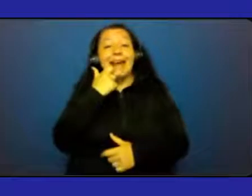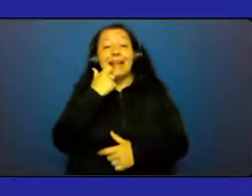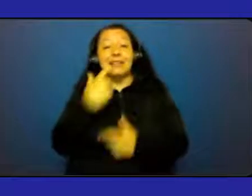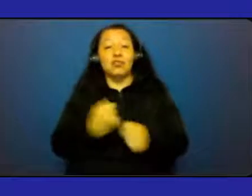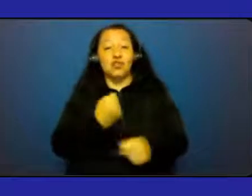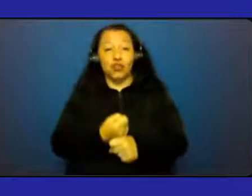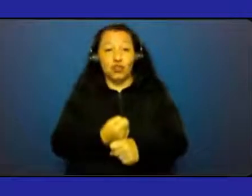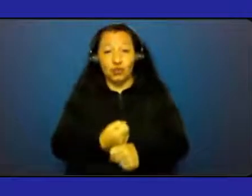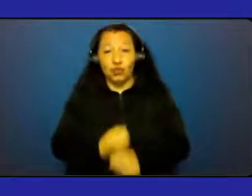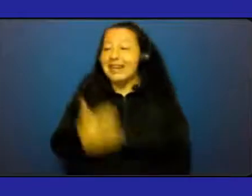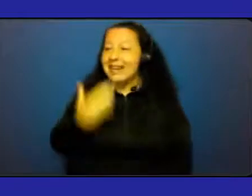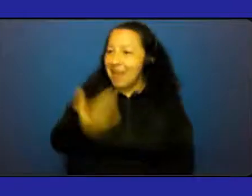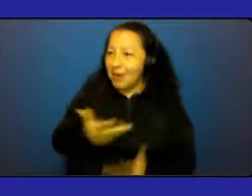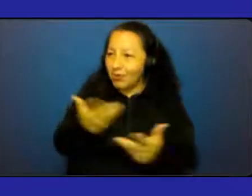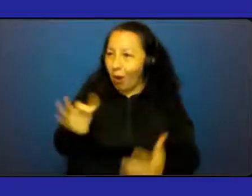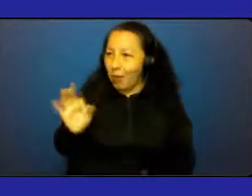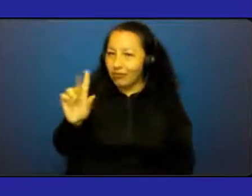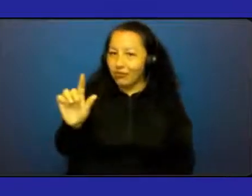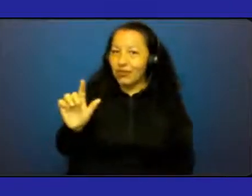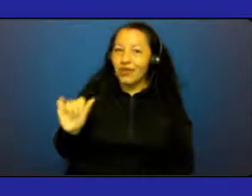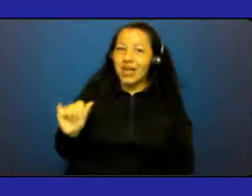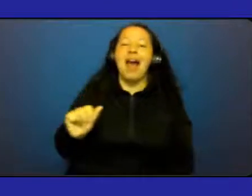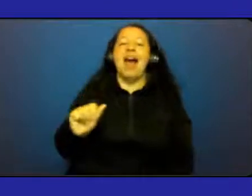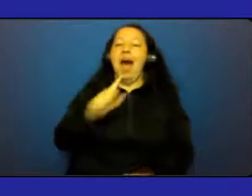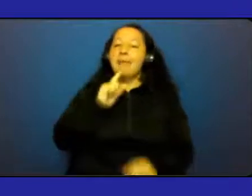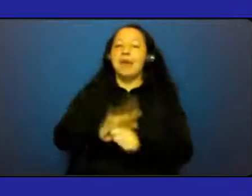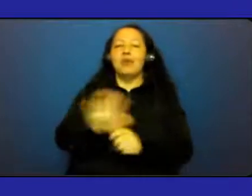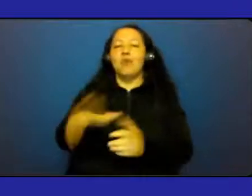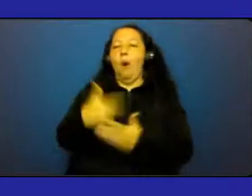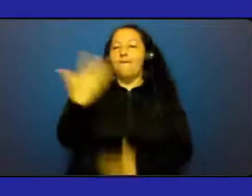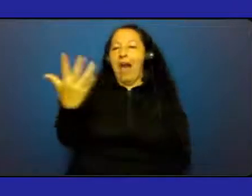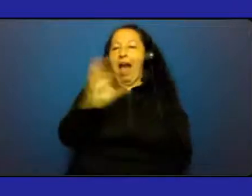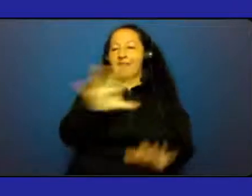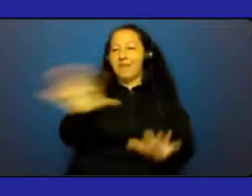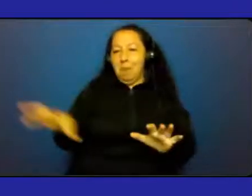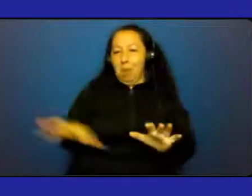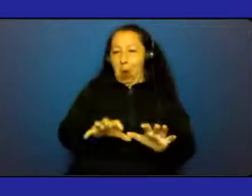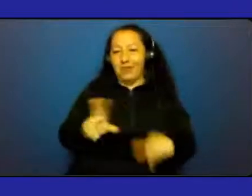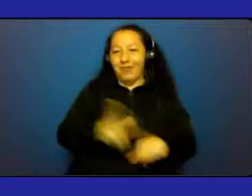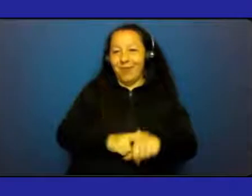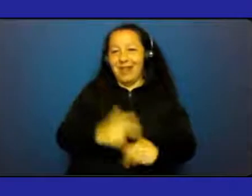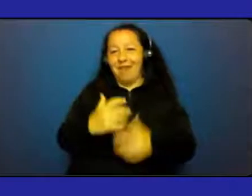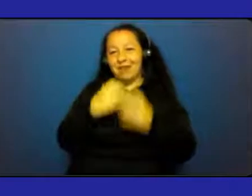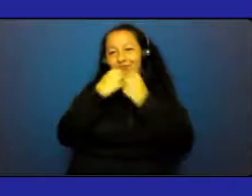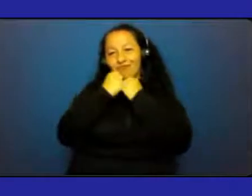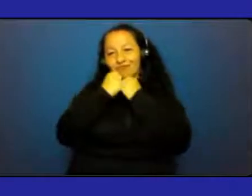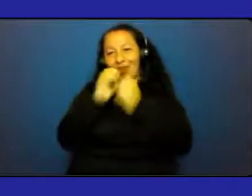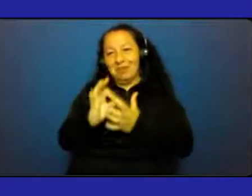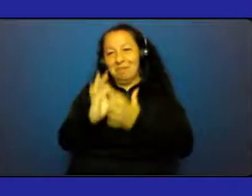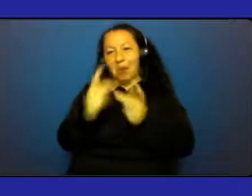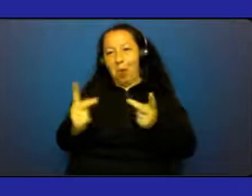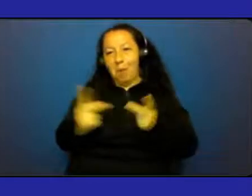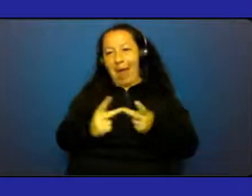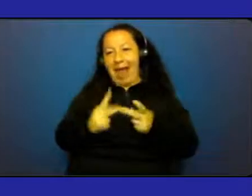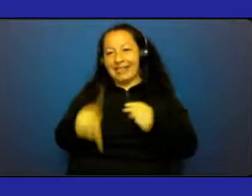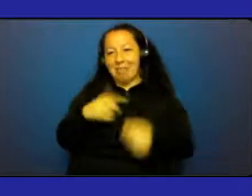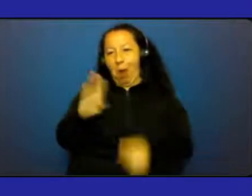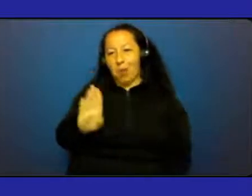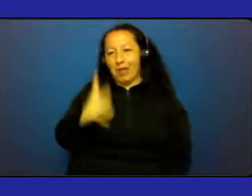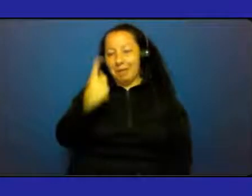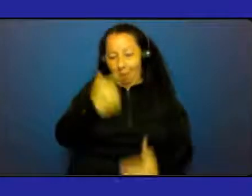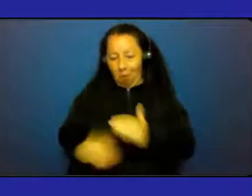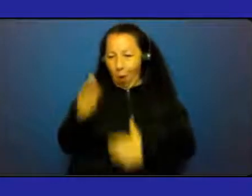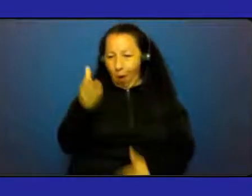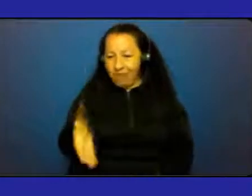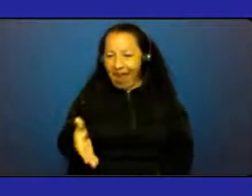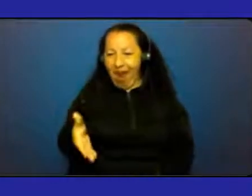while I'm committed to all 5 of our boroughs, of course, I have a special feeling about Brooklyn since I was born there, went to public